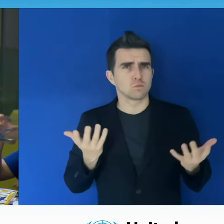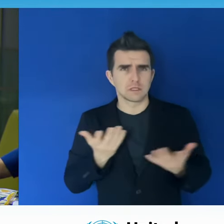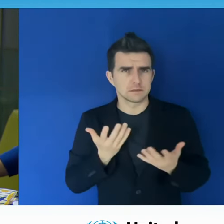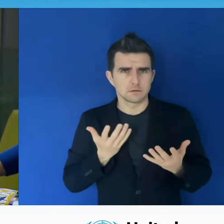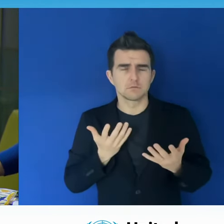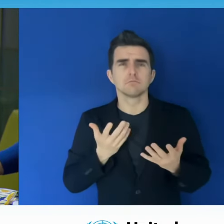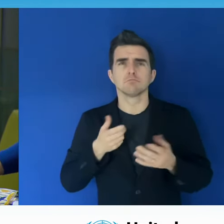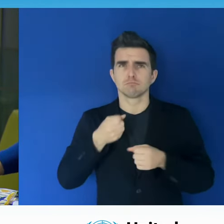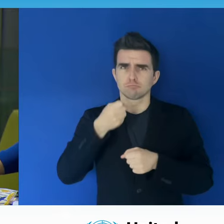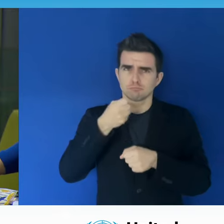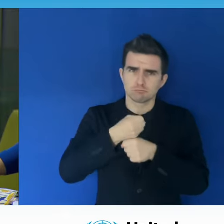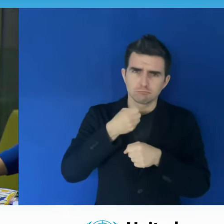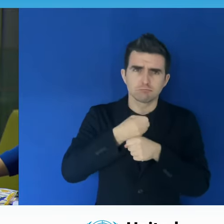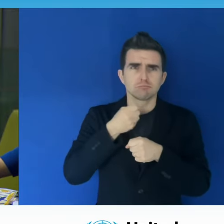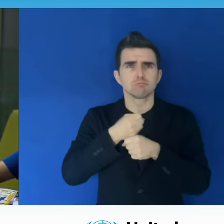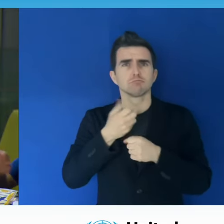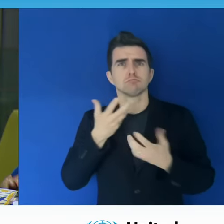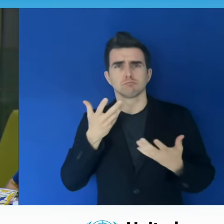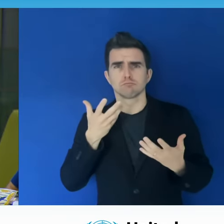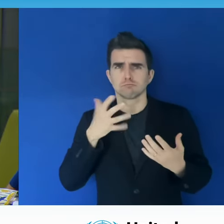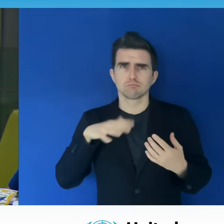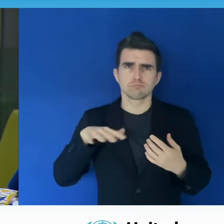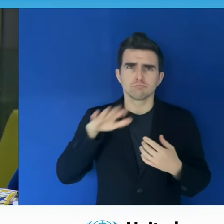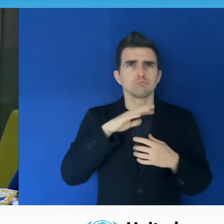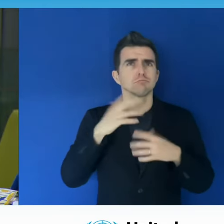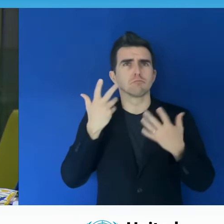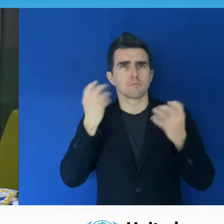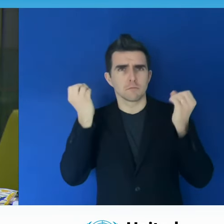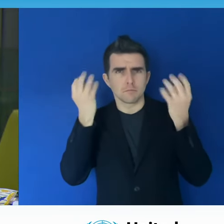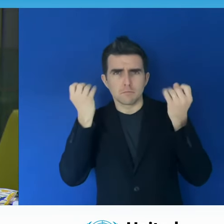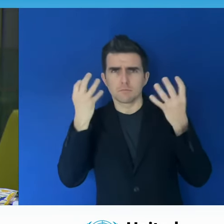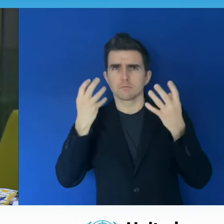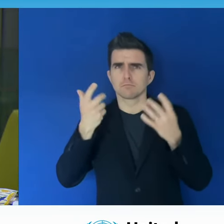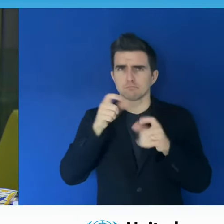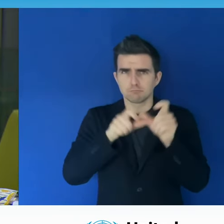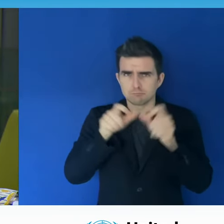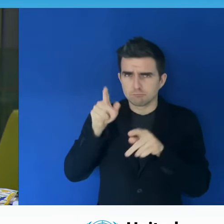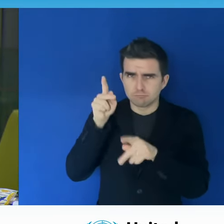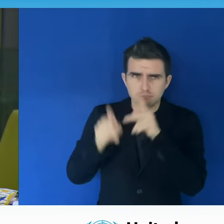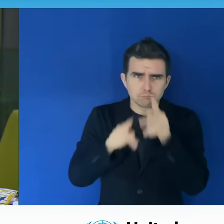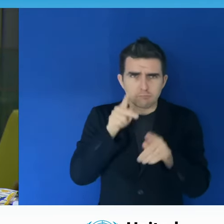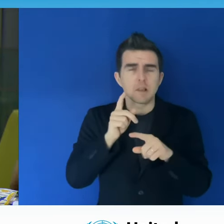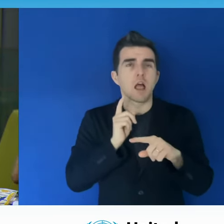Furthermore, the opportunity that I had to work